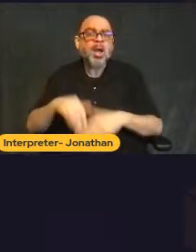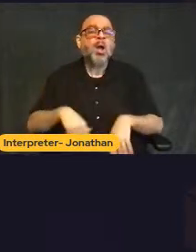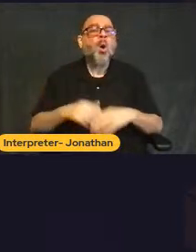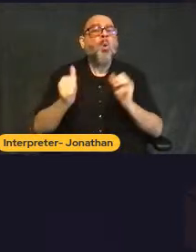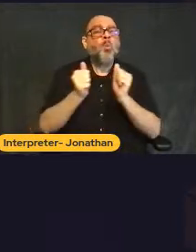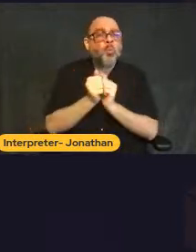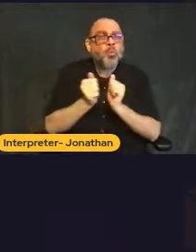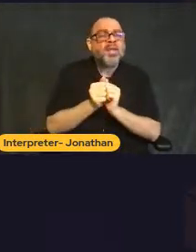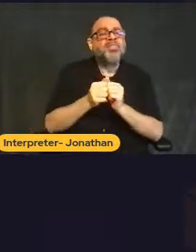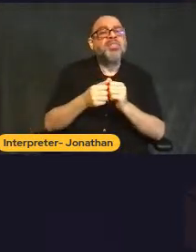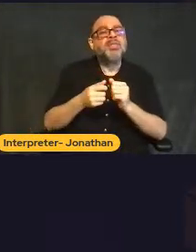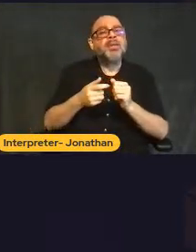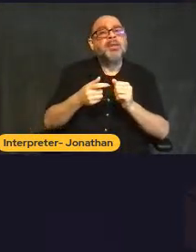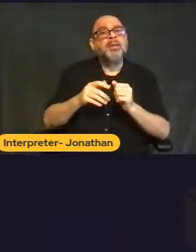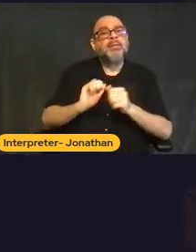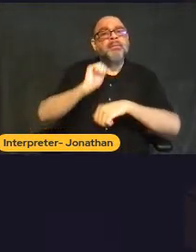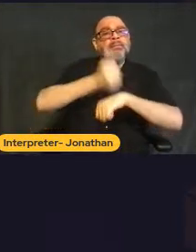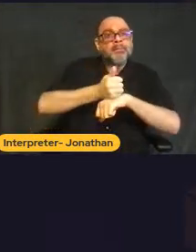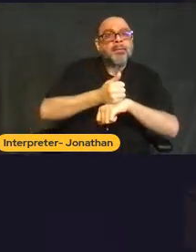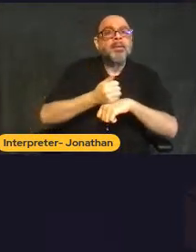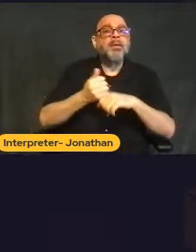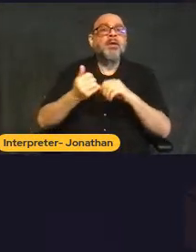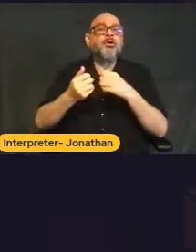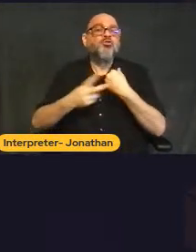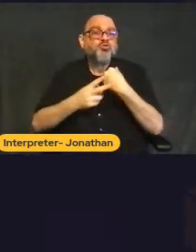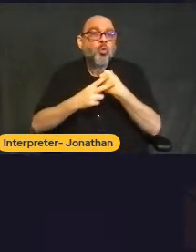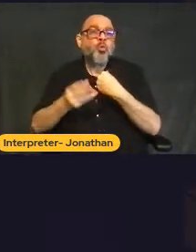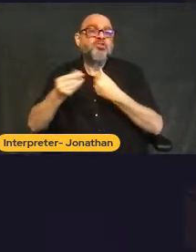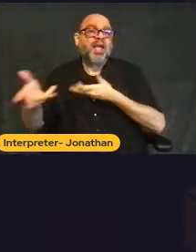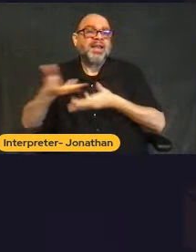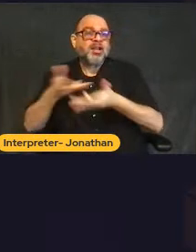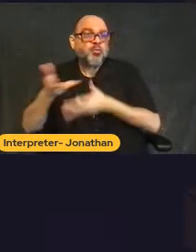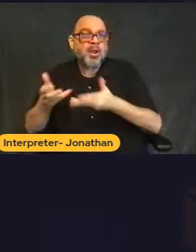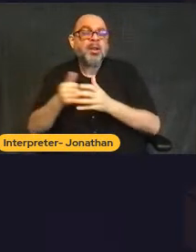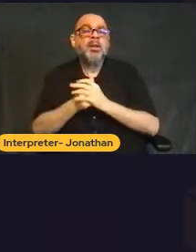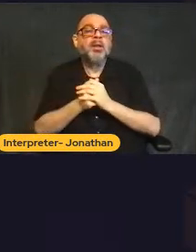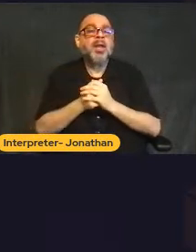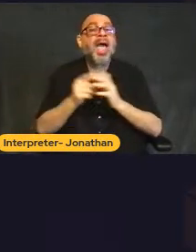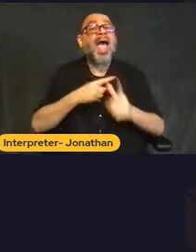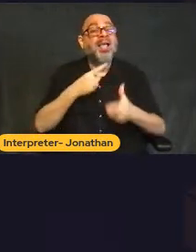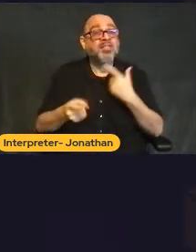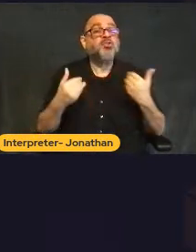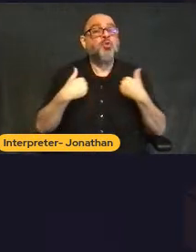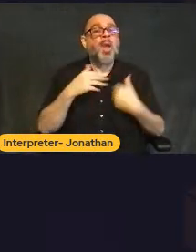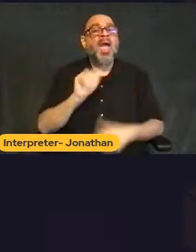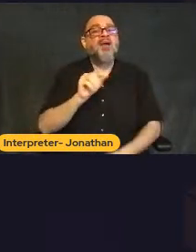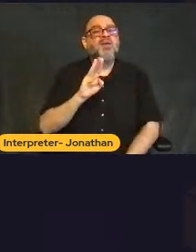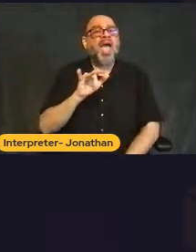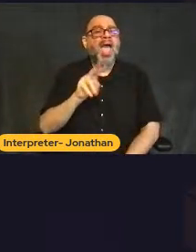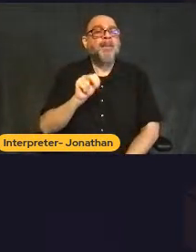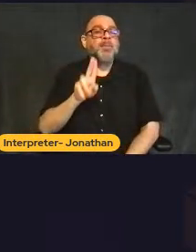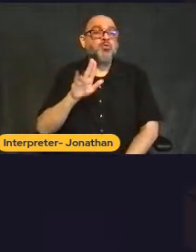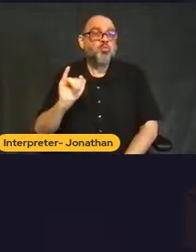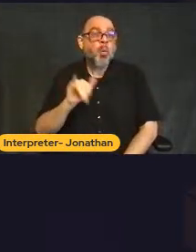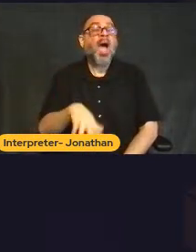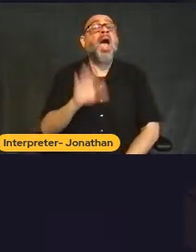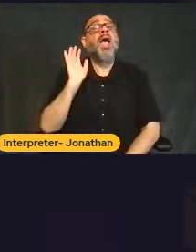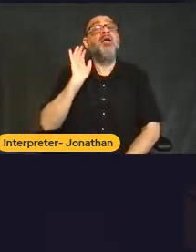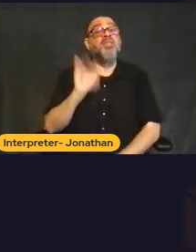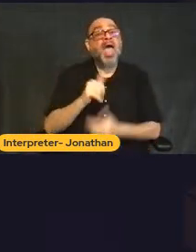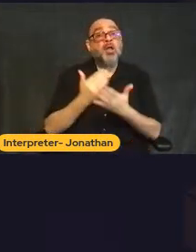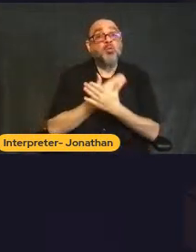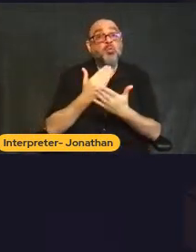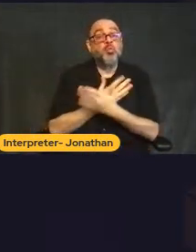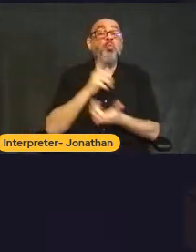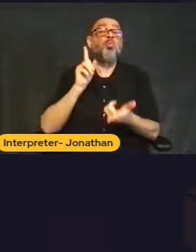interaction. And last but not least, we have admin UI, which is a fairly new addition to Amplify